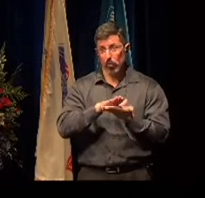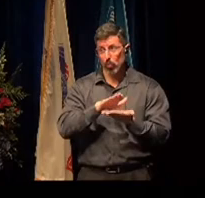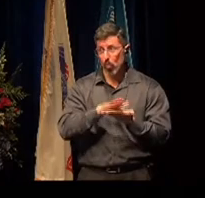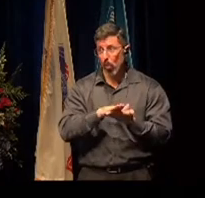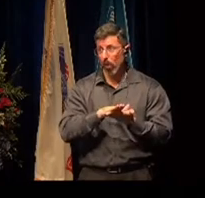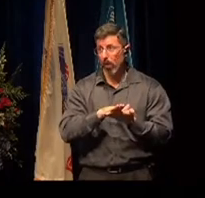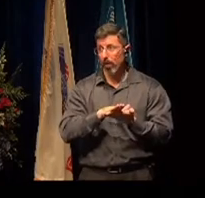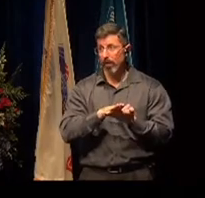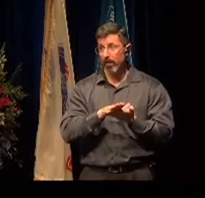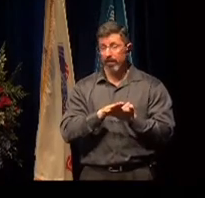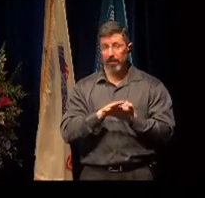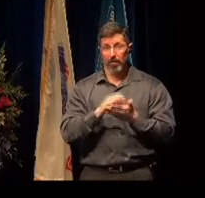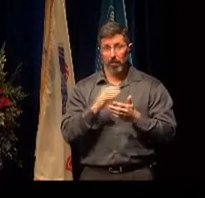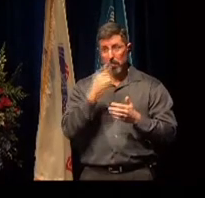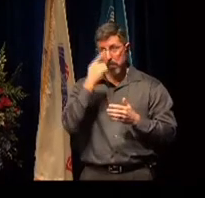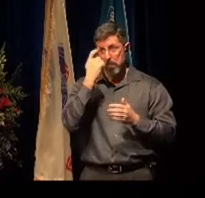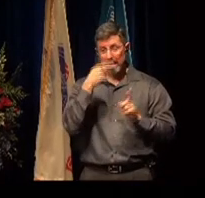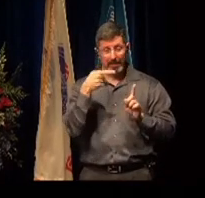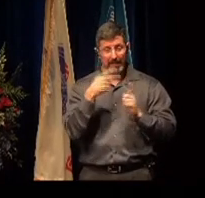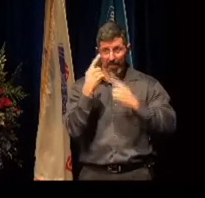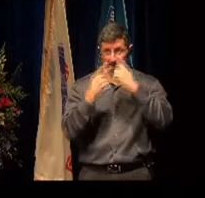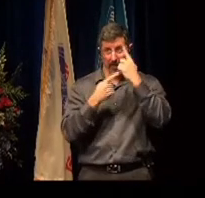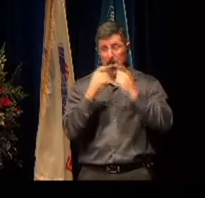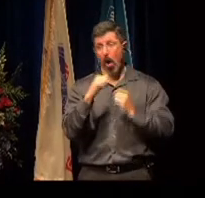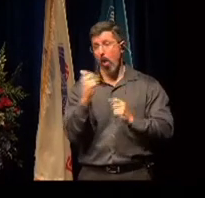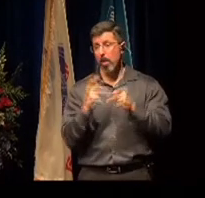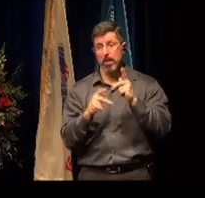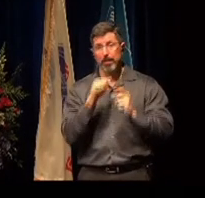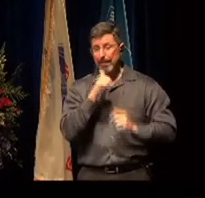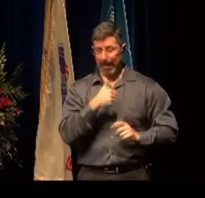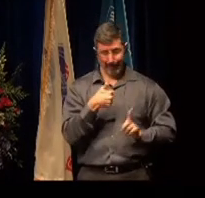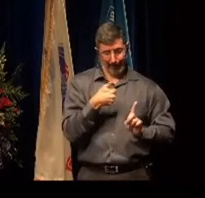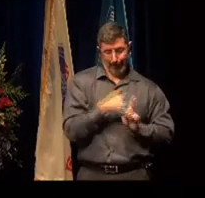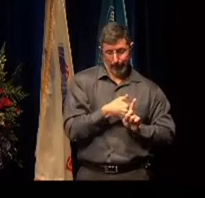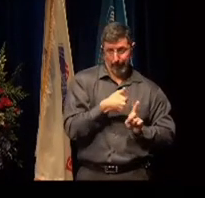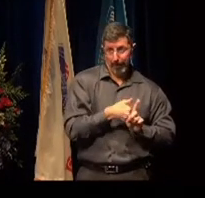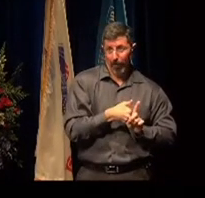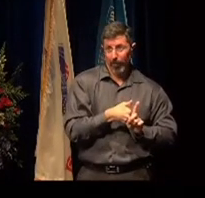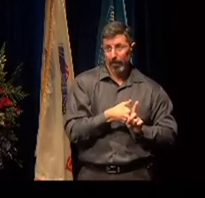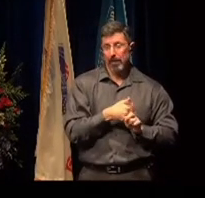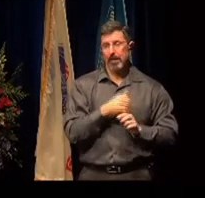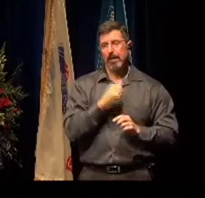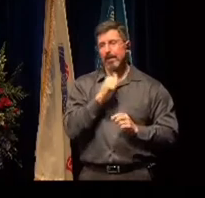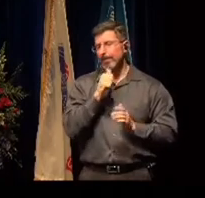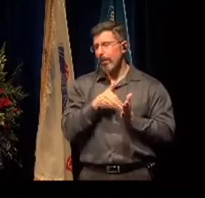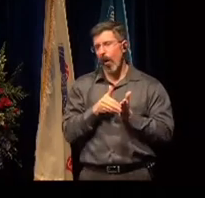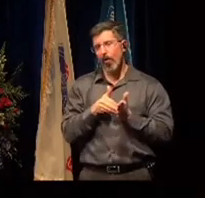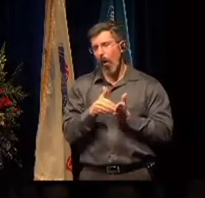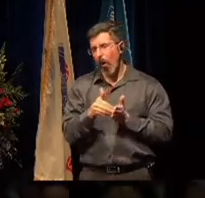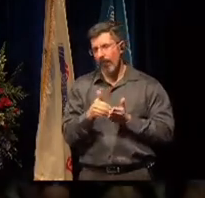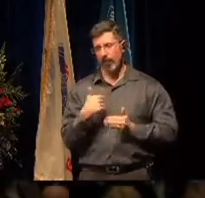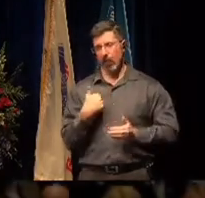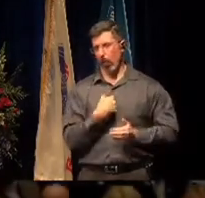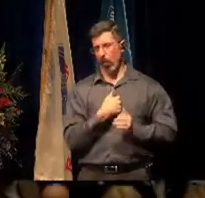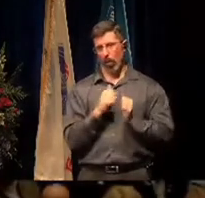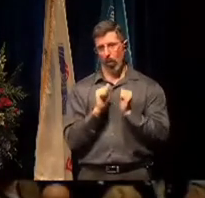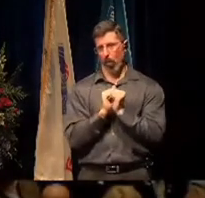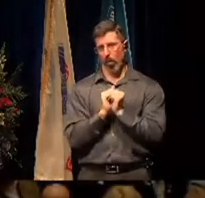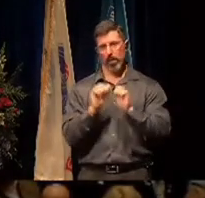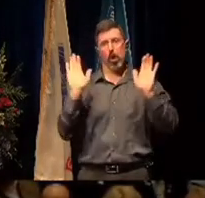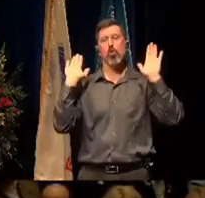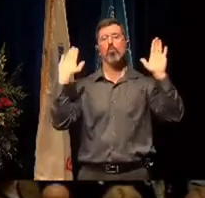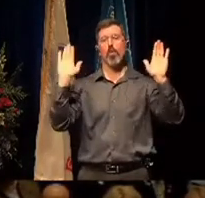something greater than self? It's not often in life that you're in the company of greatness. All of us here today were lucky